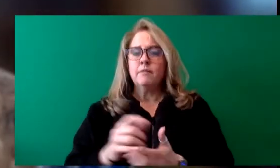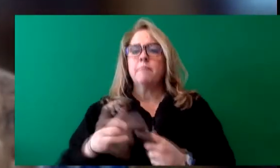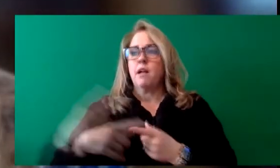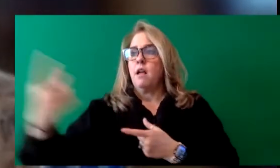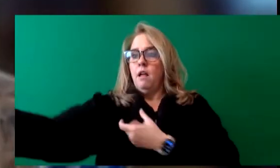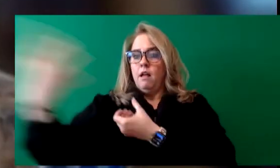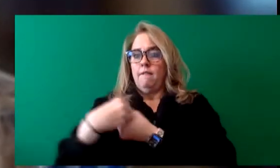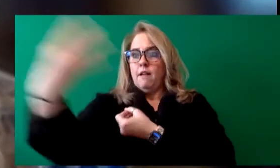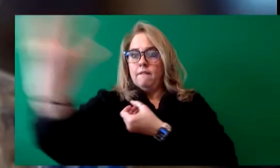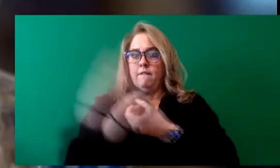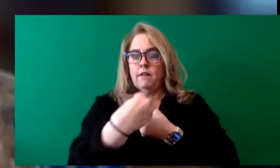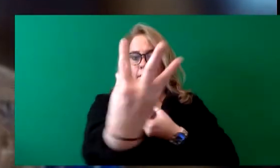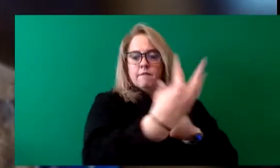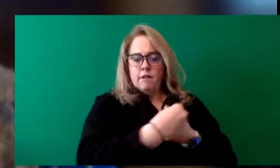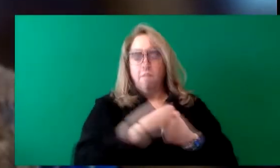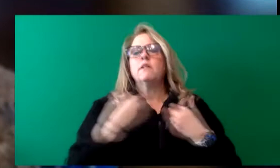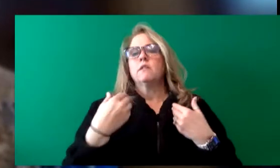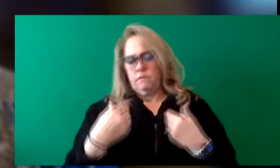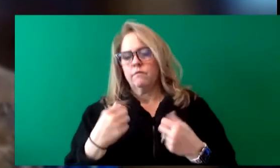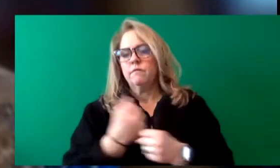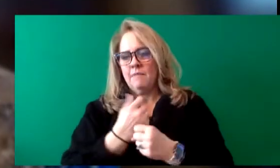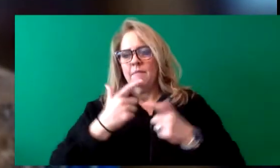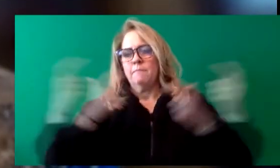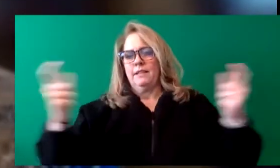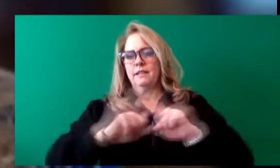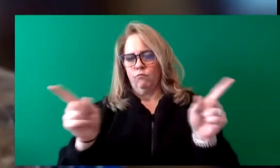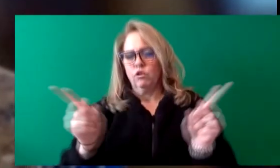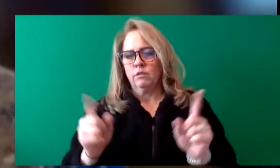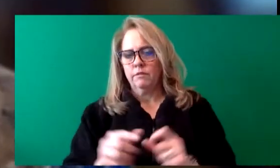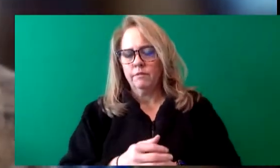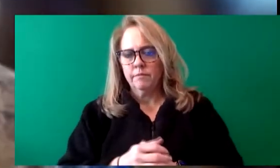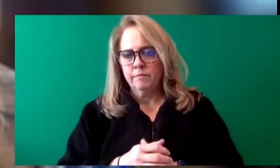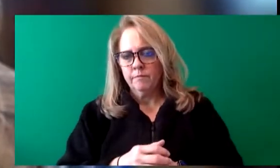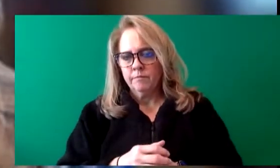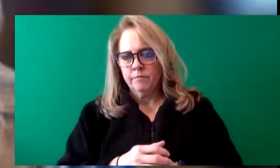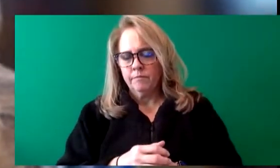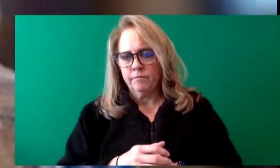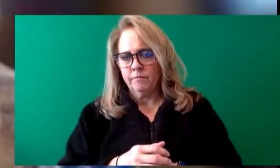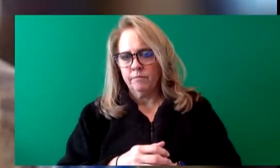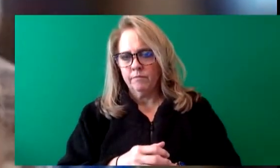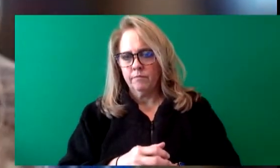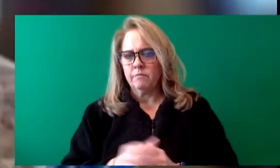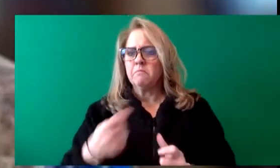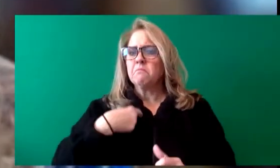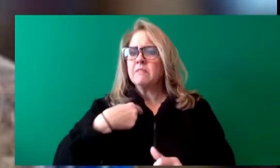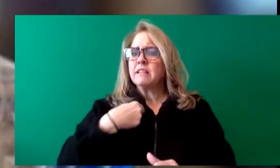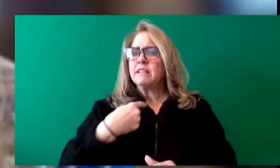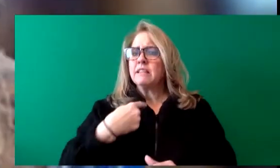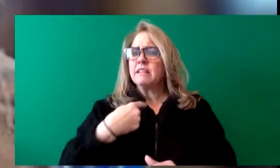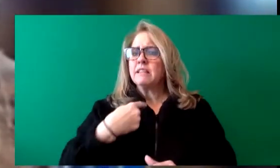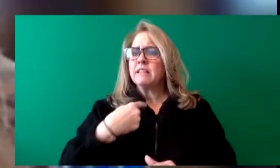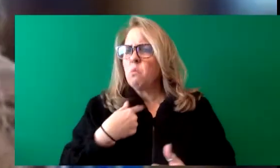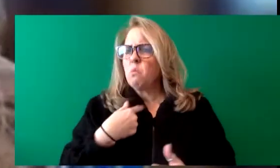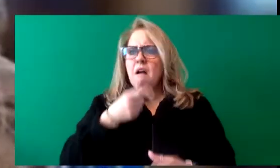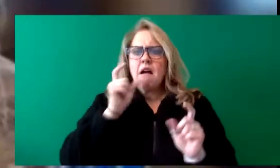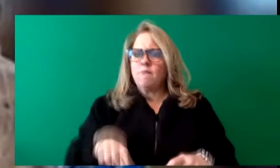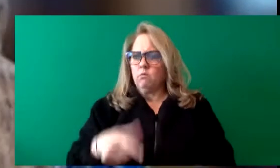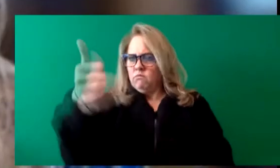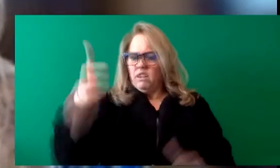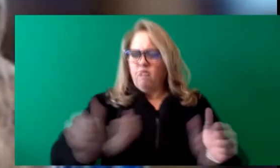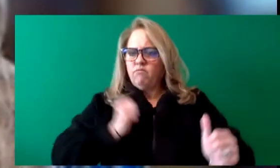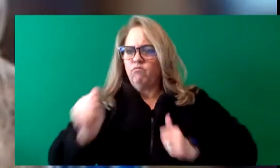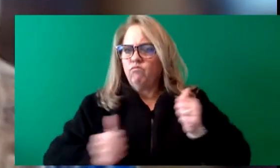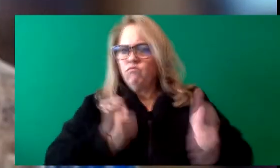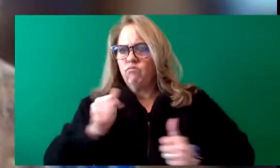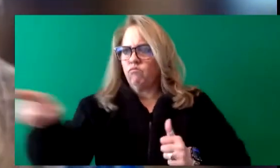be told exactly where that gap was. You knew it because you're working with our community every day. And I'm just so grateful that